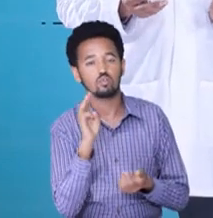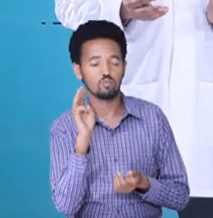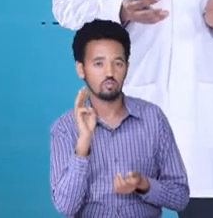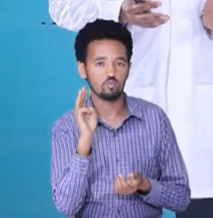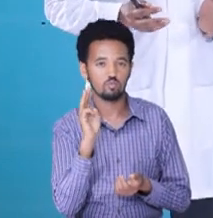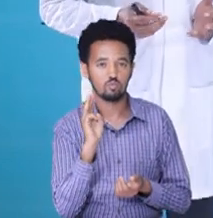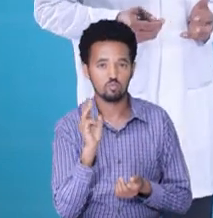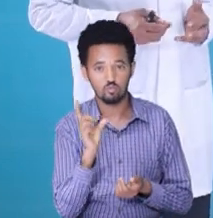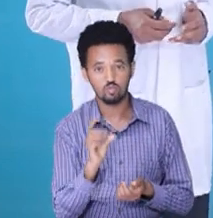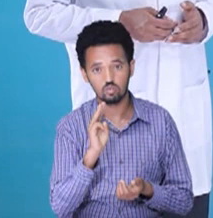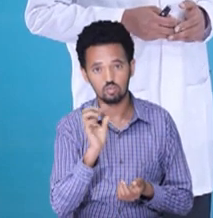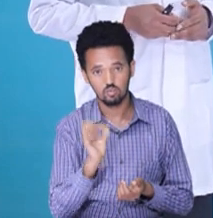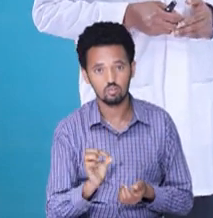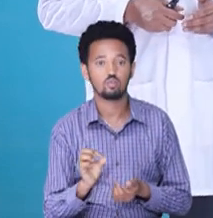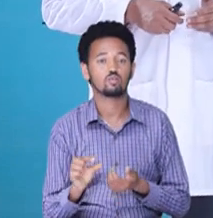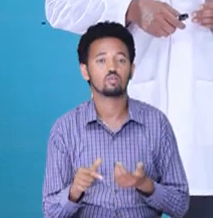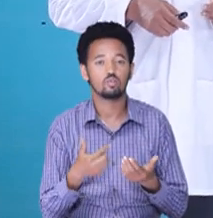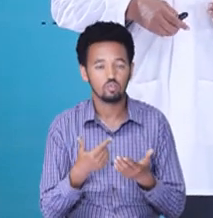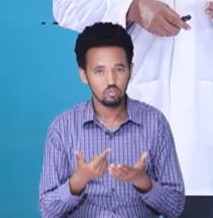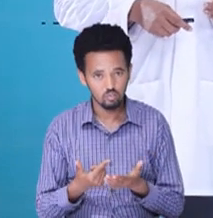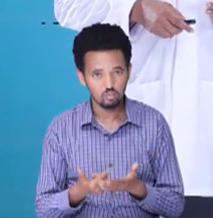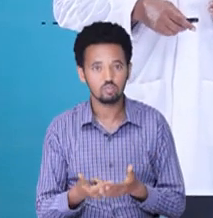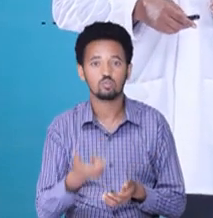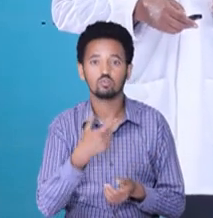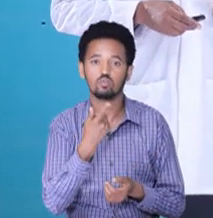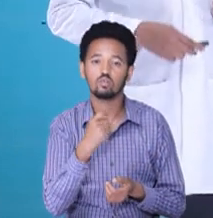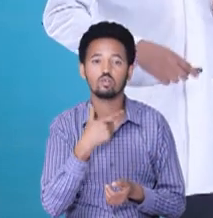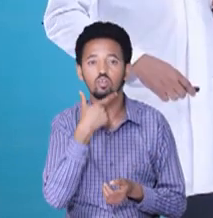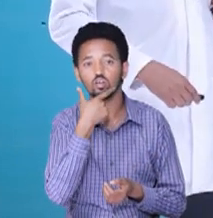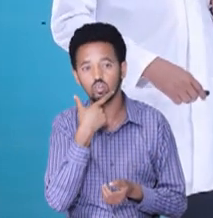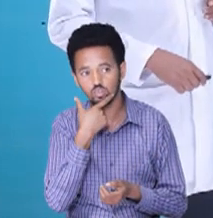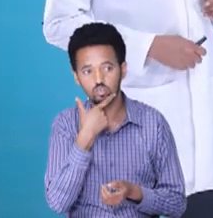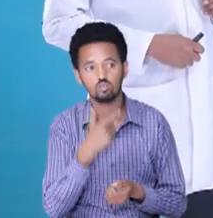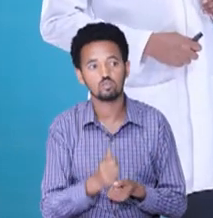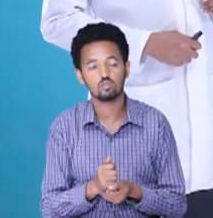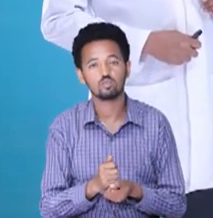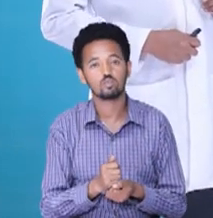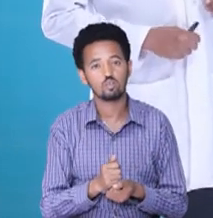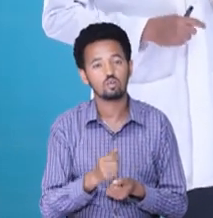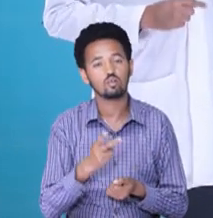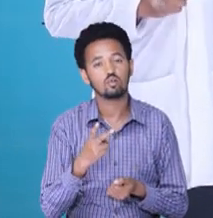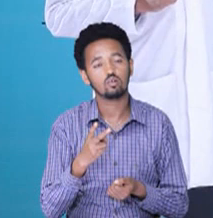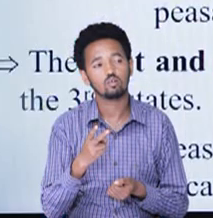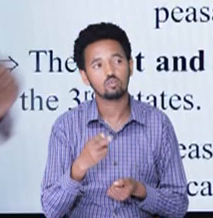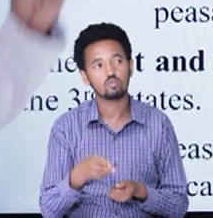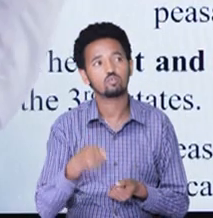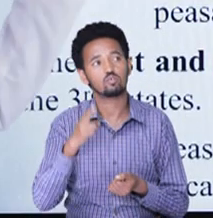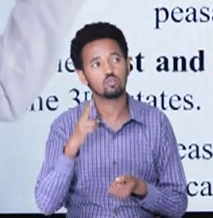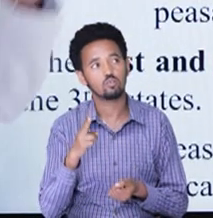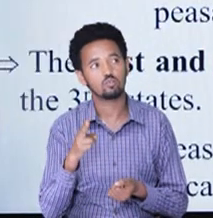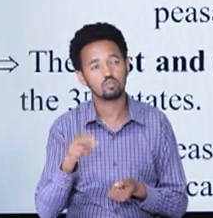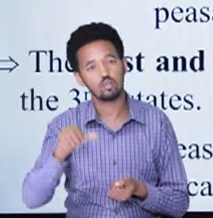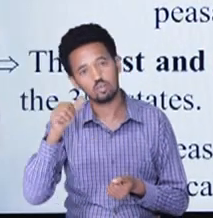American War of Independence and the English Revolution. The other one,